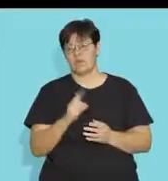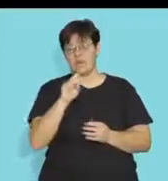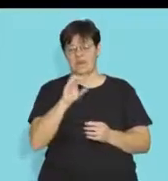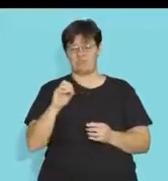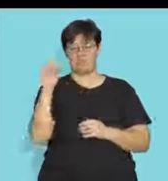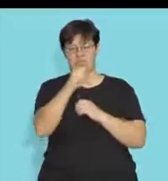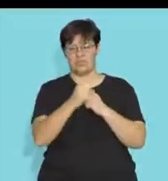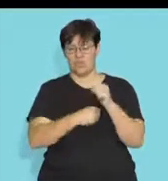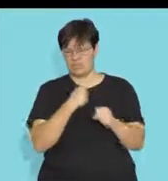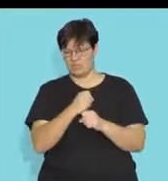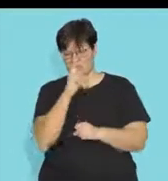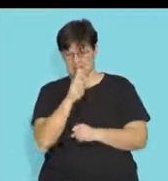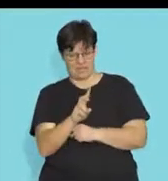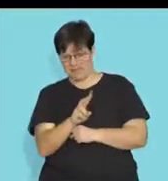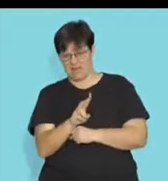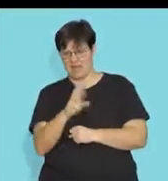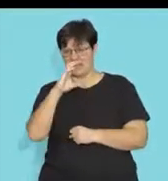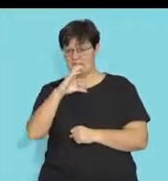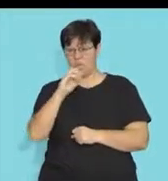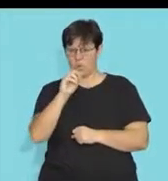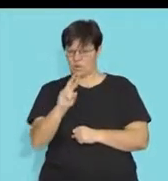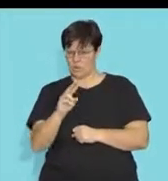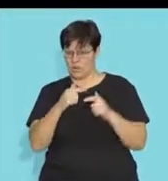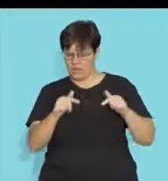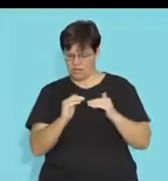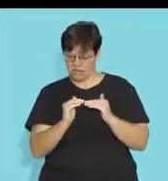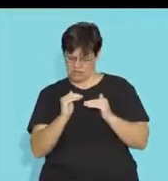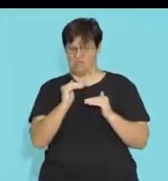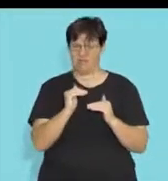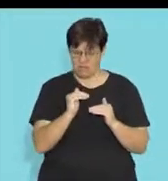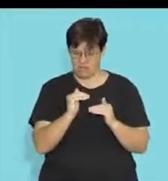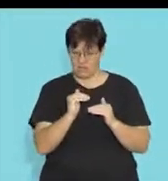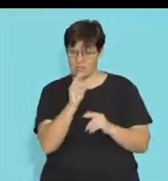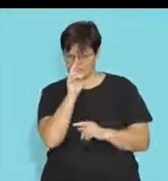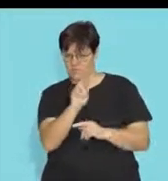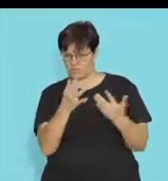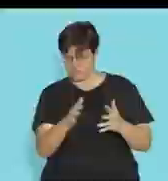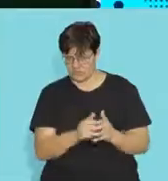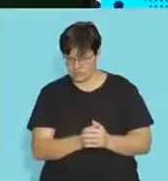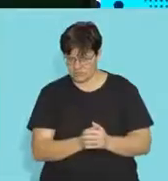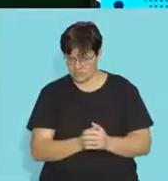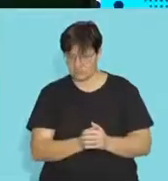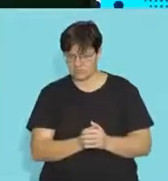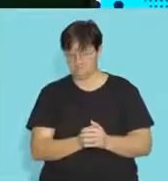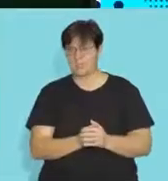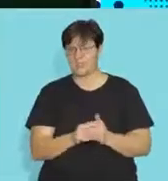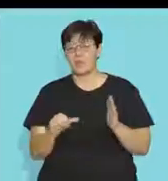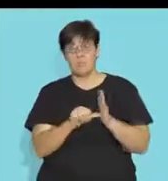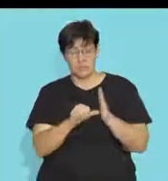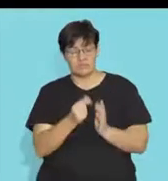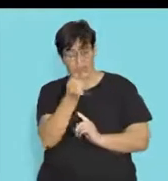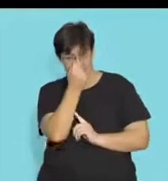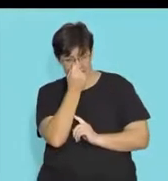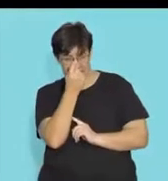last 100 years, we've noticed that there's been an increase in the carbon dioxide levels, and we will talk about that in a little while. And so